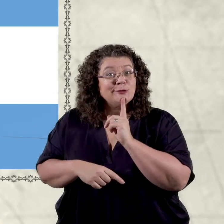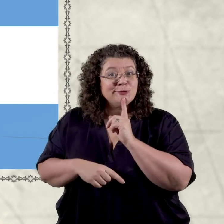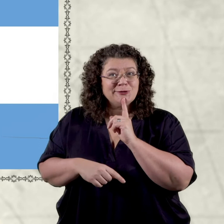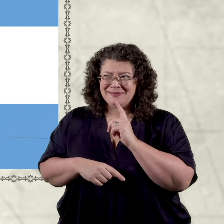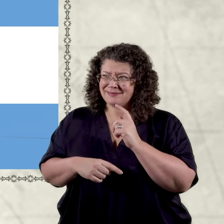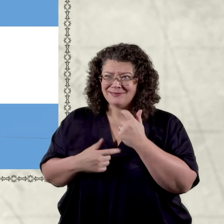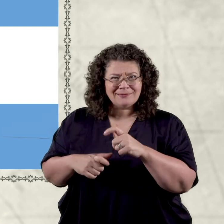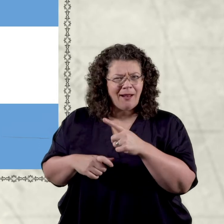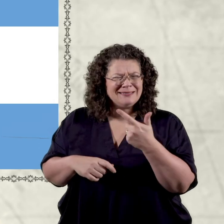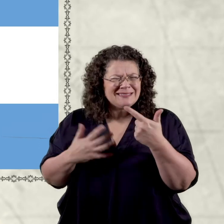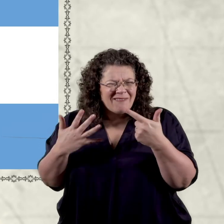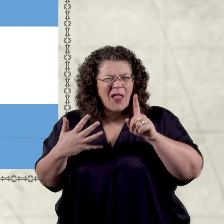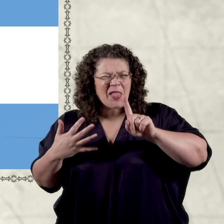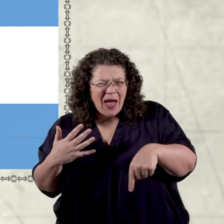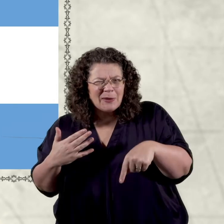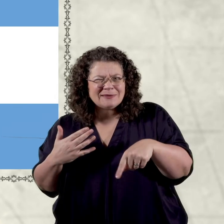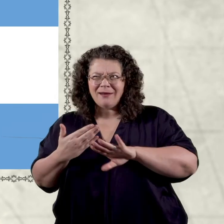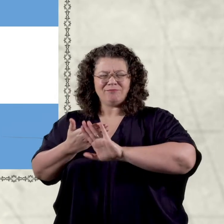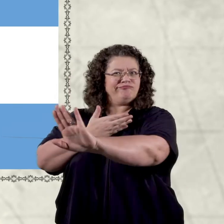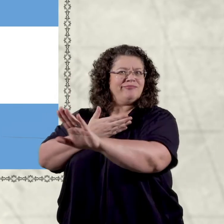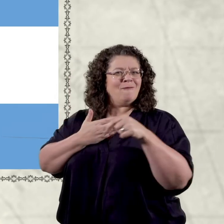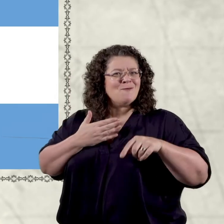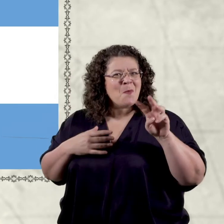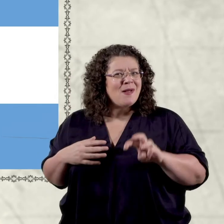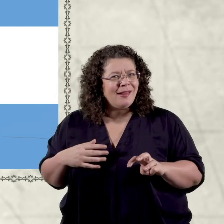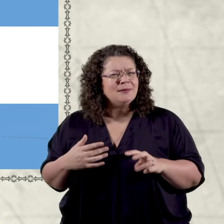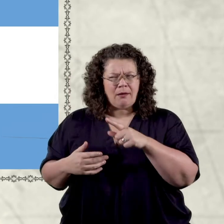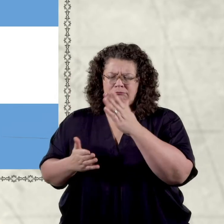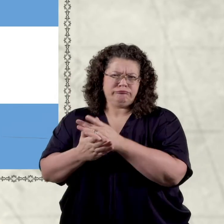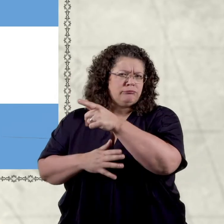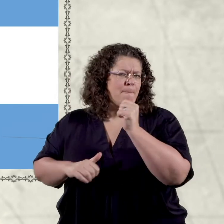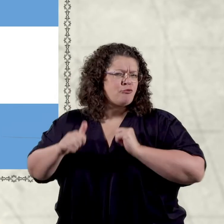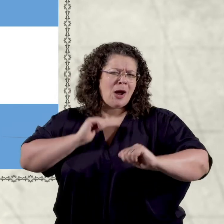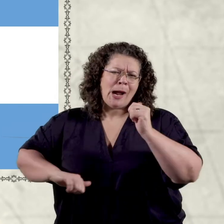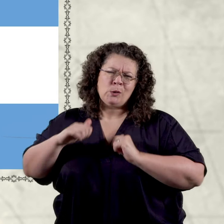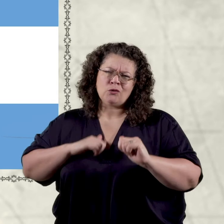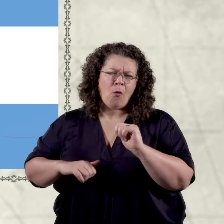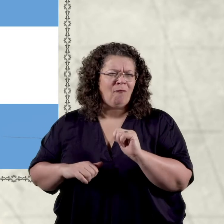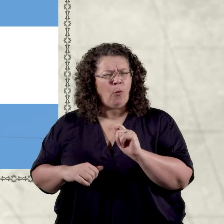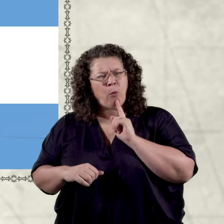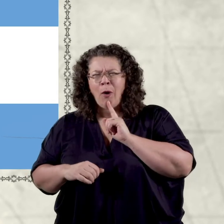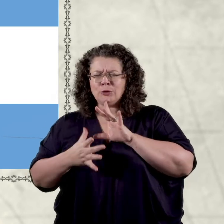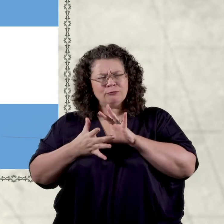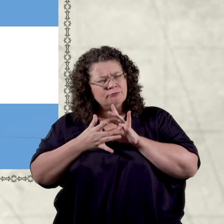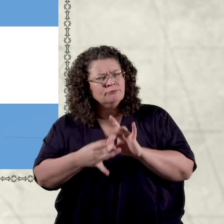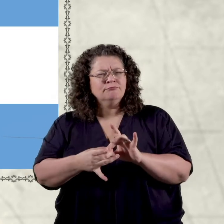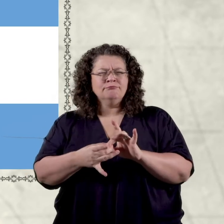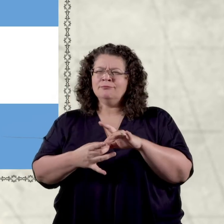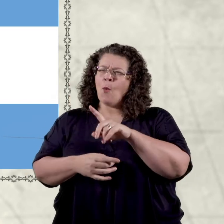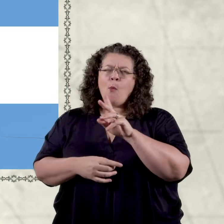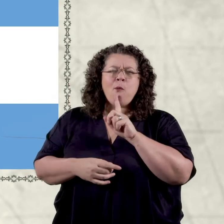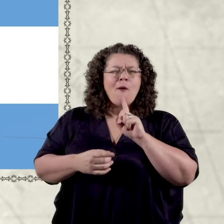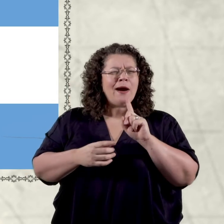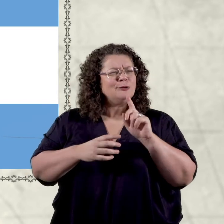live 7,000 miles away. And they're very proud of their Welsh roots and heritage. There are Welsh